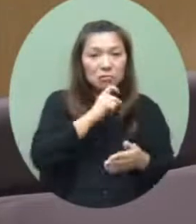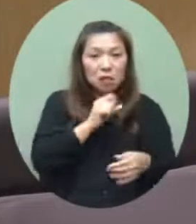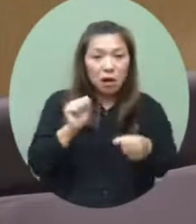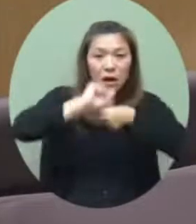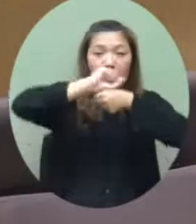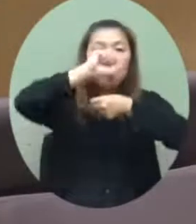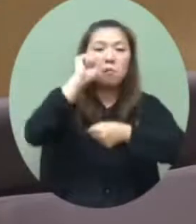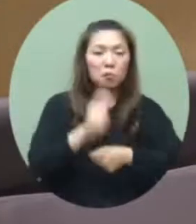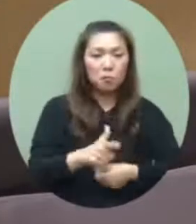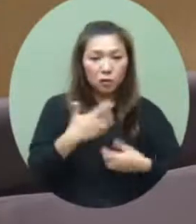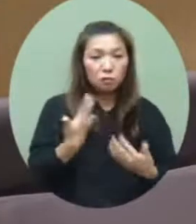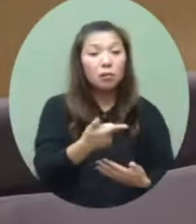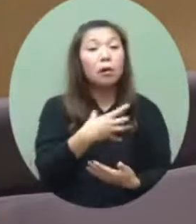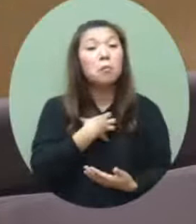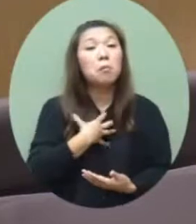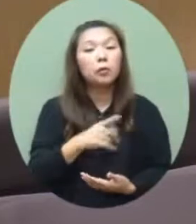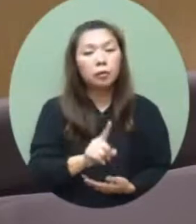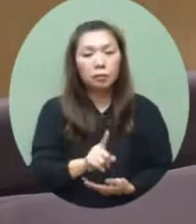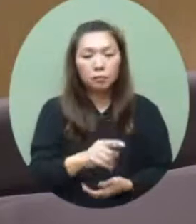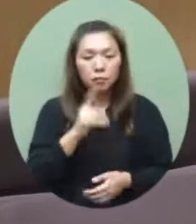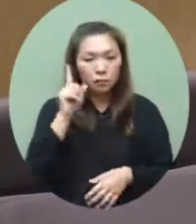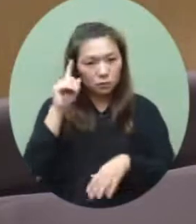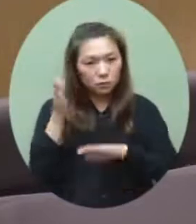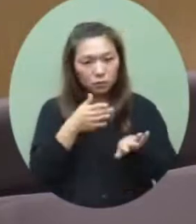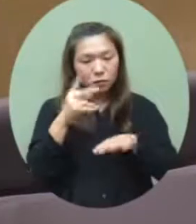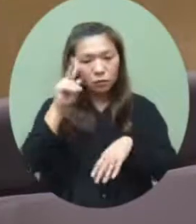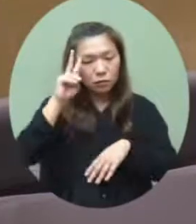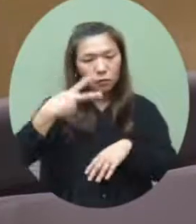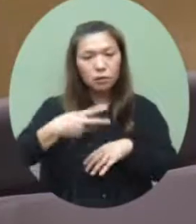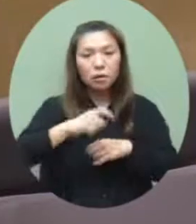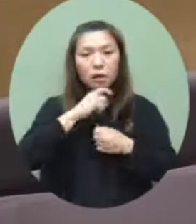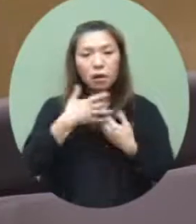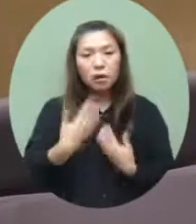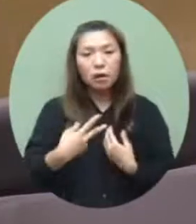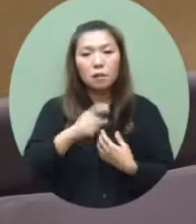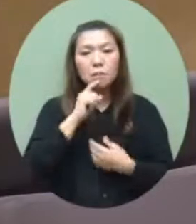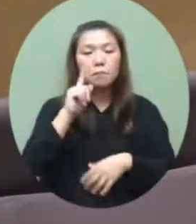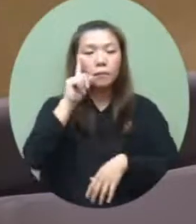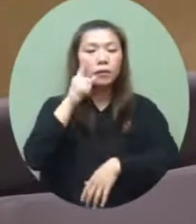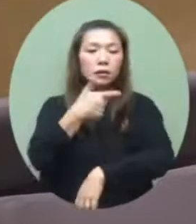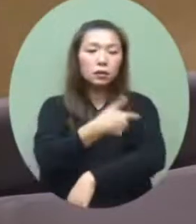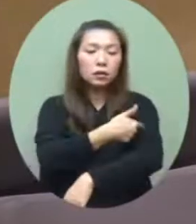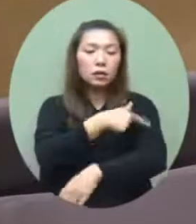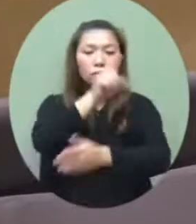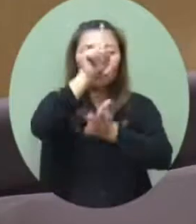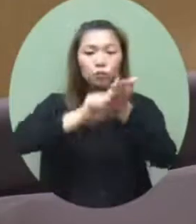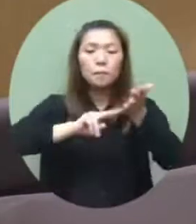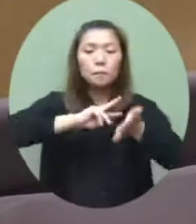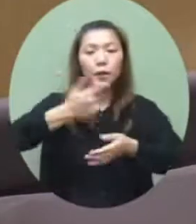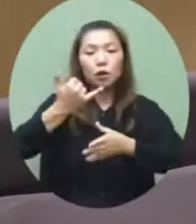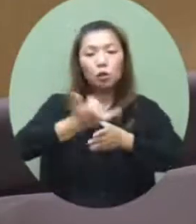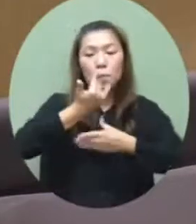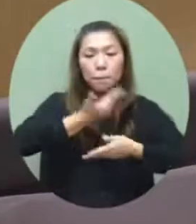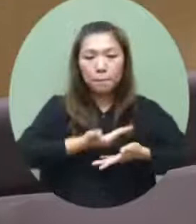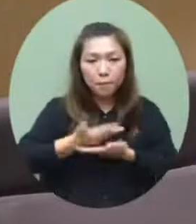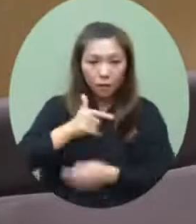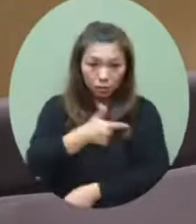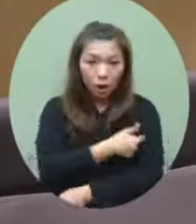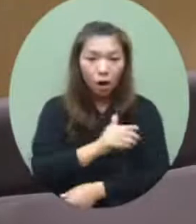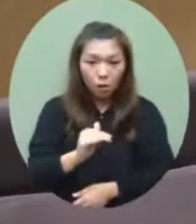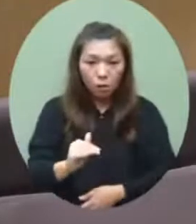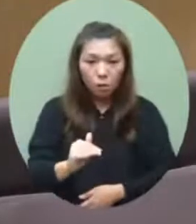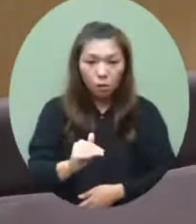COVID has peaked and there will not be any upsurge. How do you see the development there? And